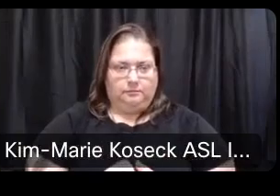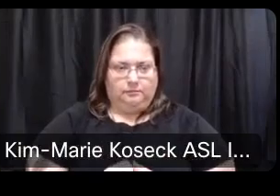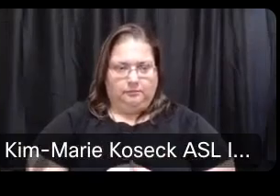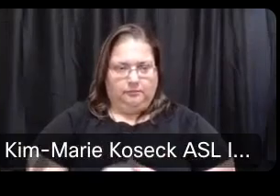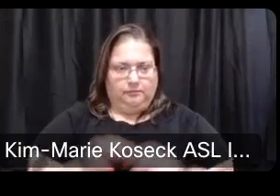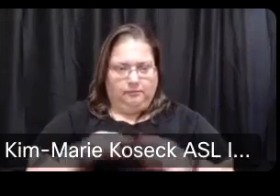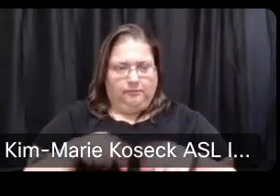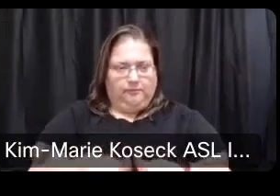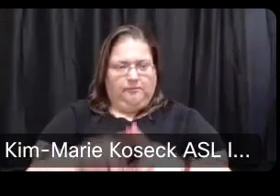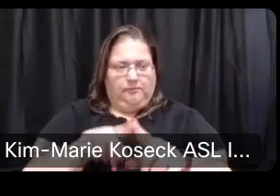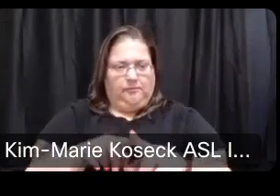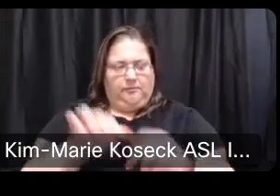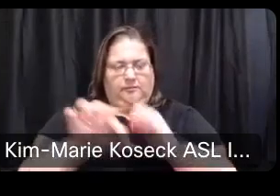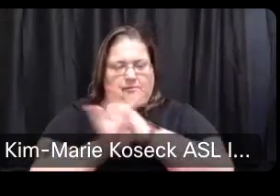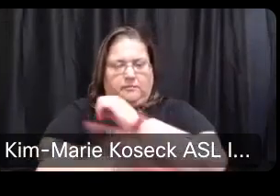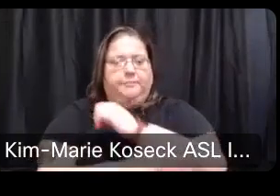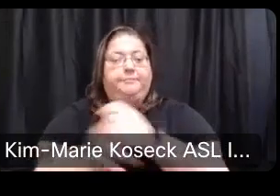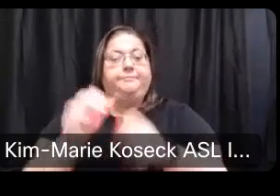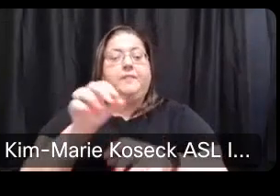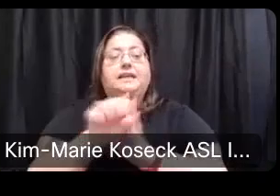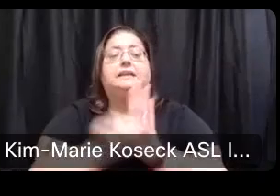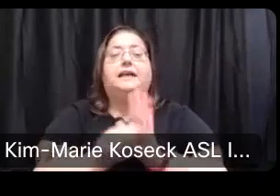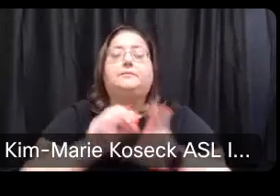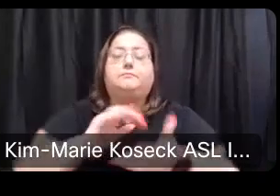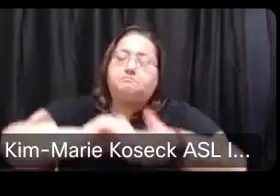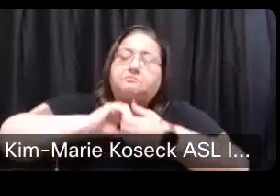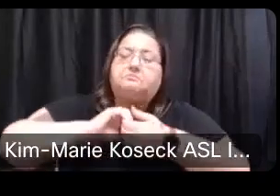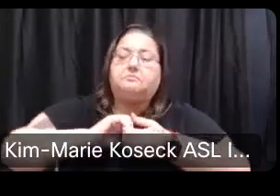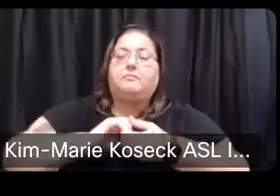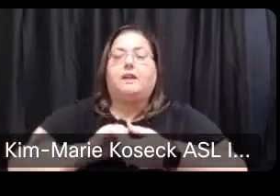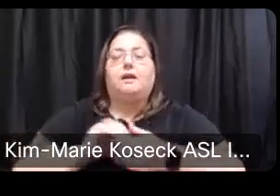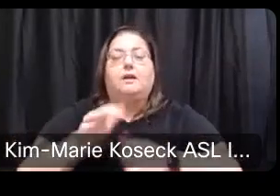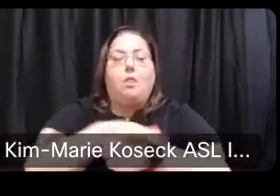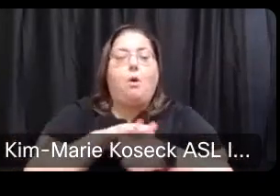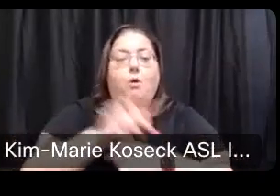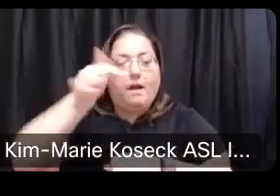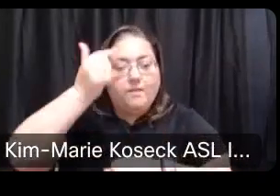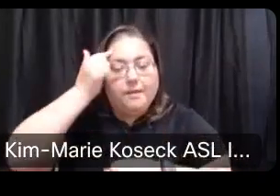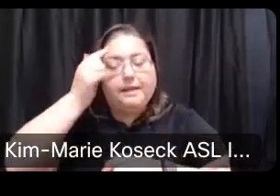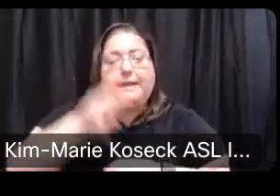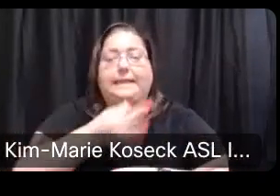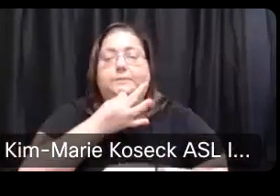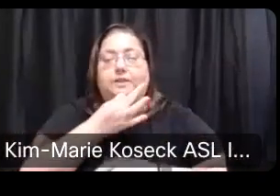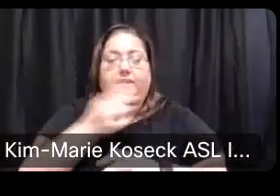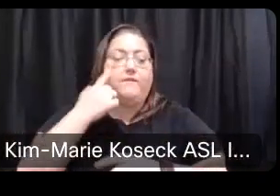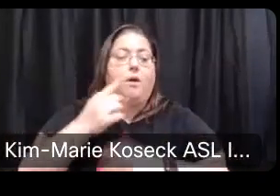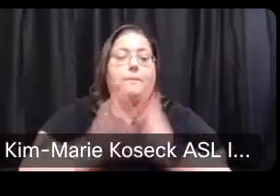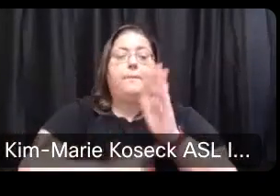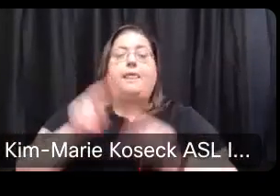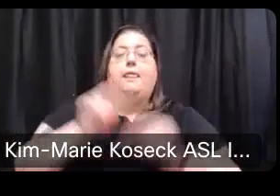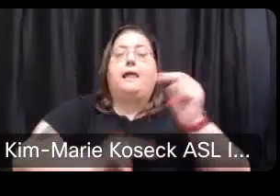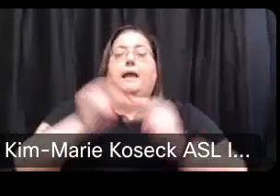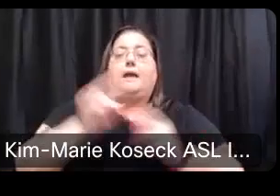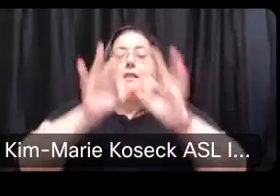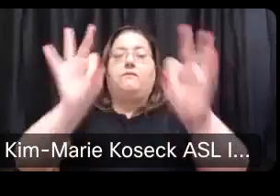During the foundational phase, the state will engage with local partners, community leaders, practitioners, and experts in developing the framework. New York State will